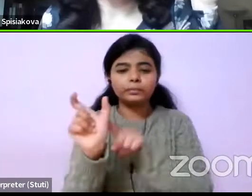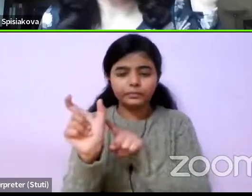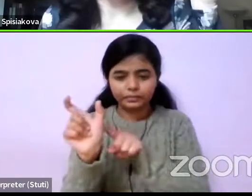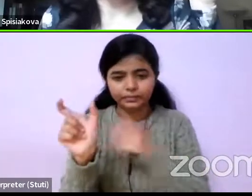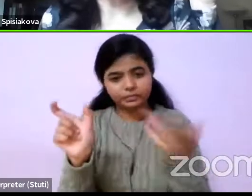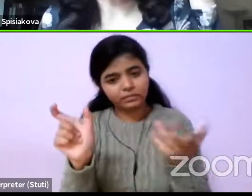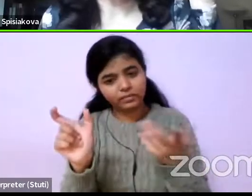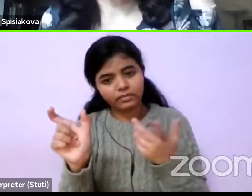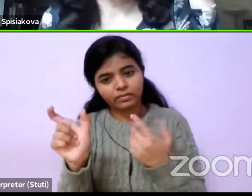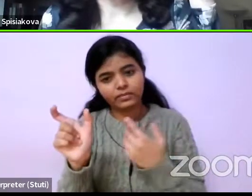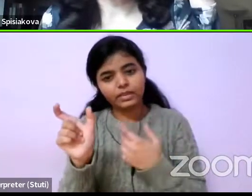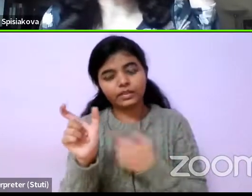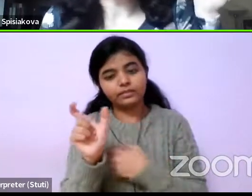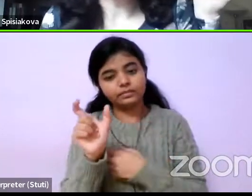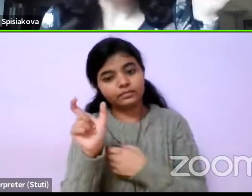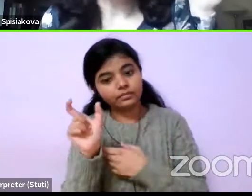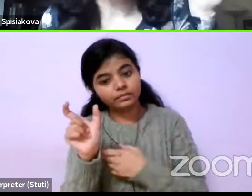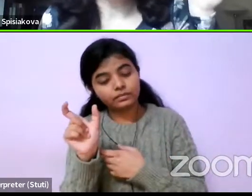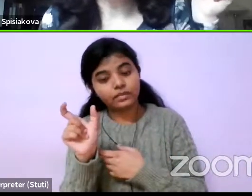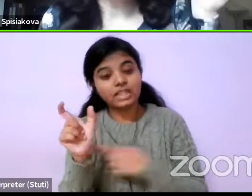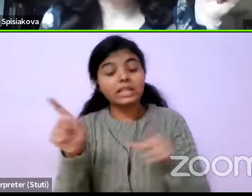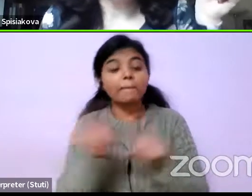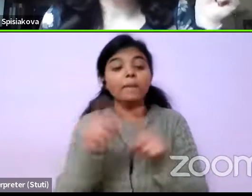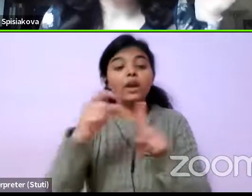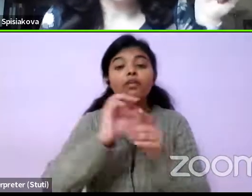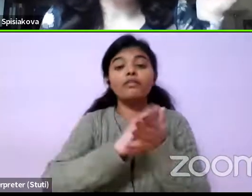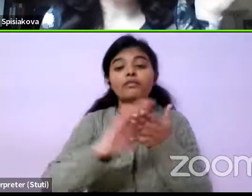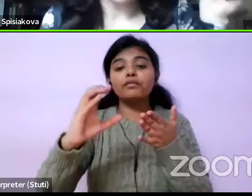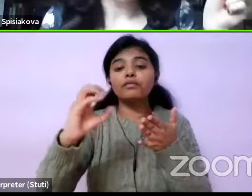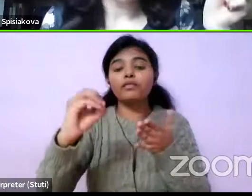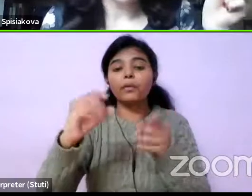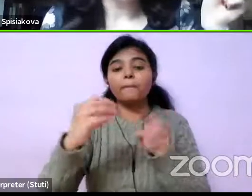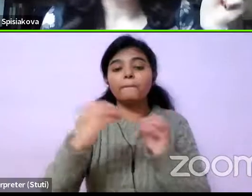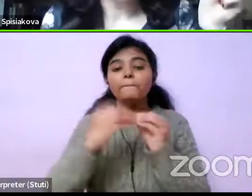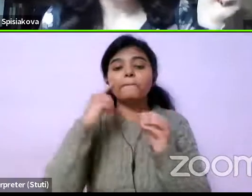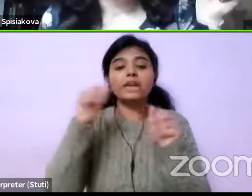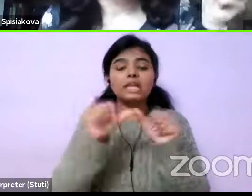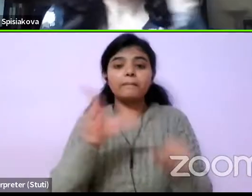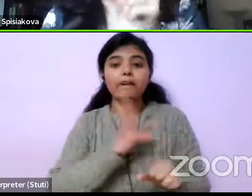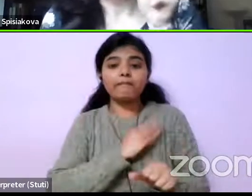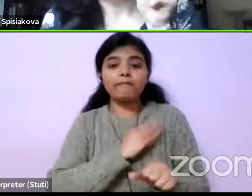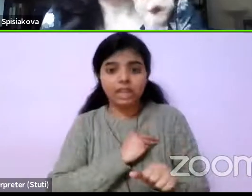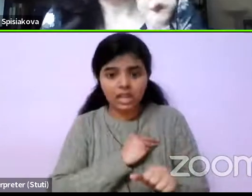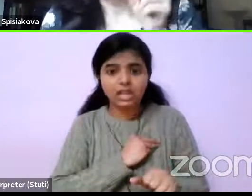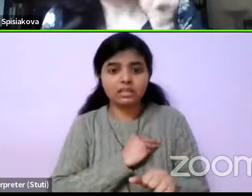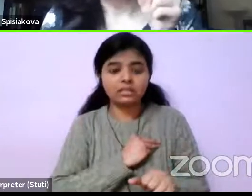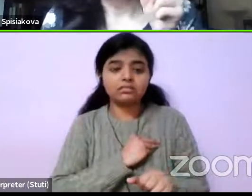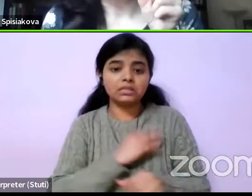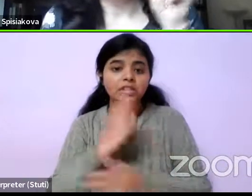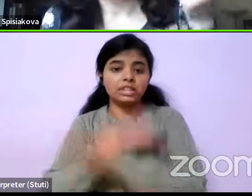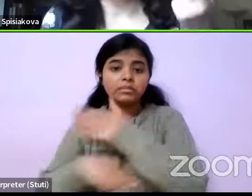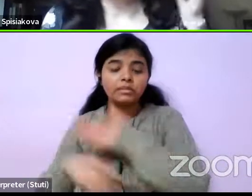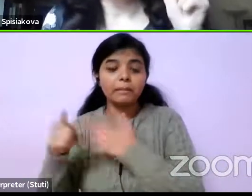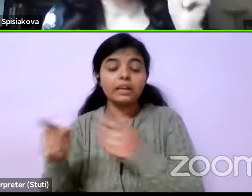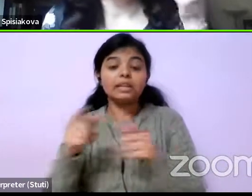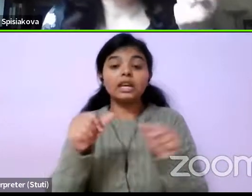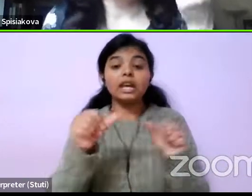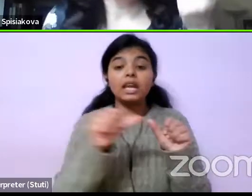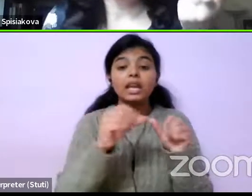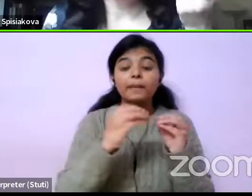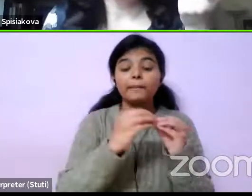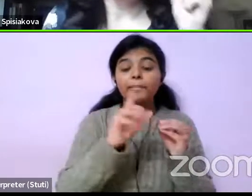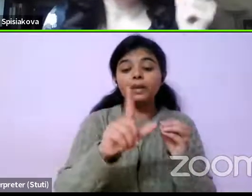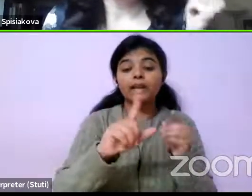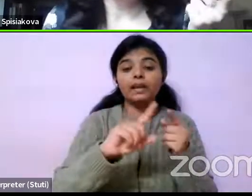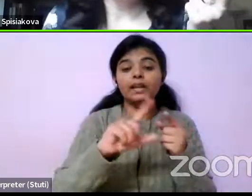more like the phobia of disabled people, so Behindertenfeindlichkeit. But it's a different word from ableism. So there's a question,